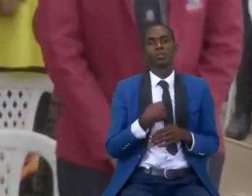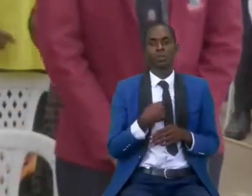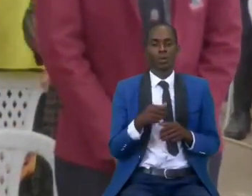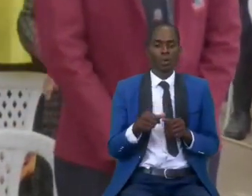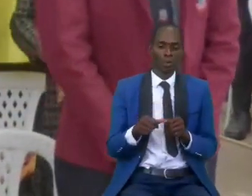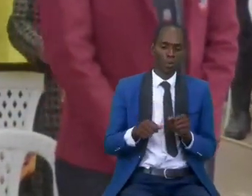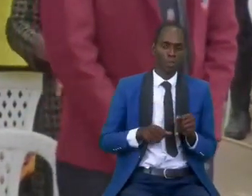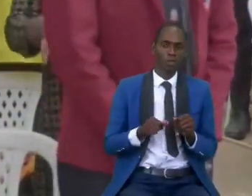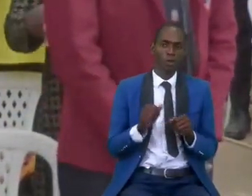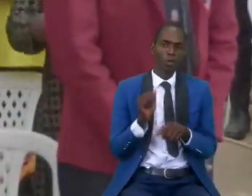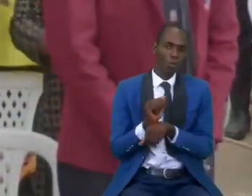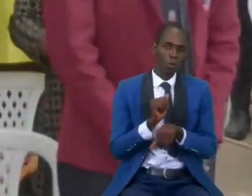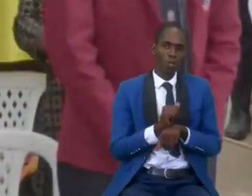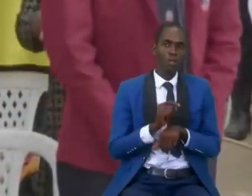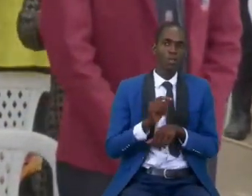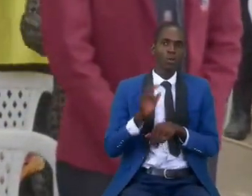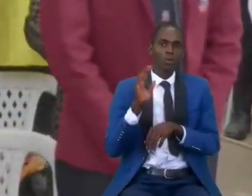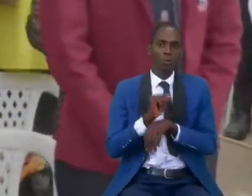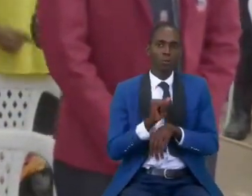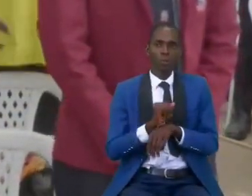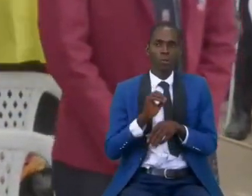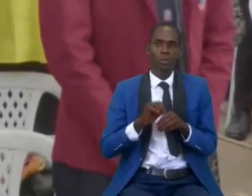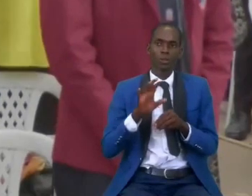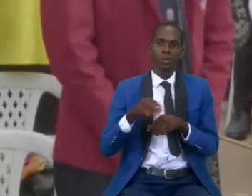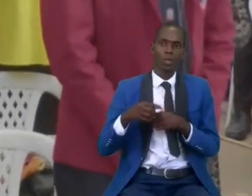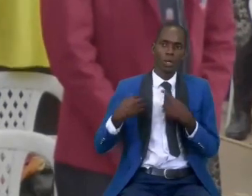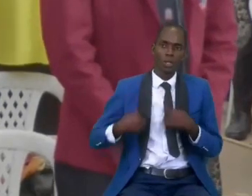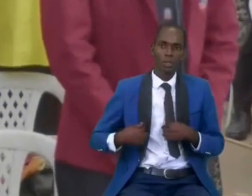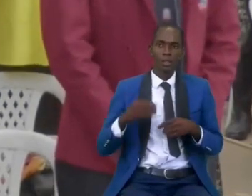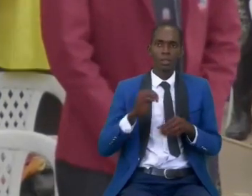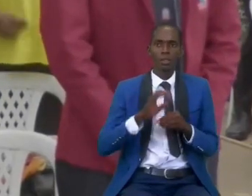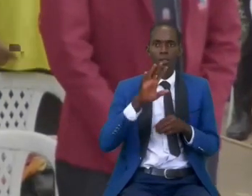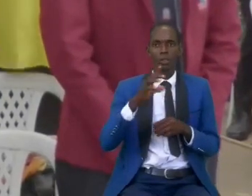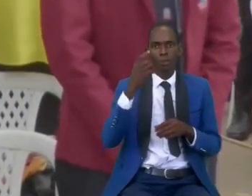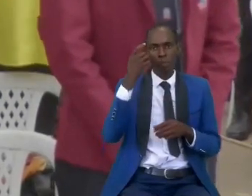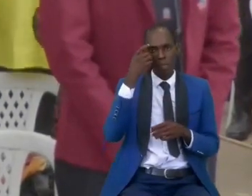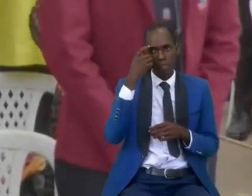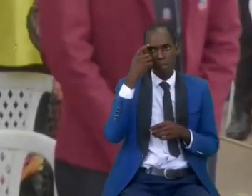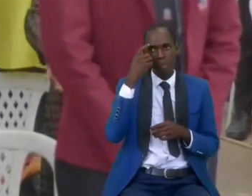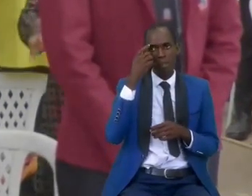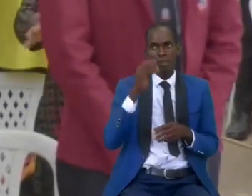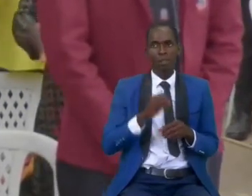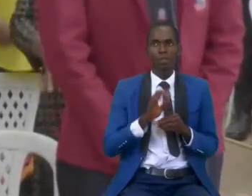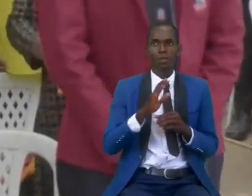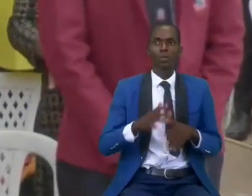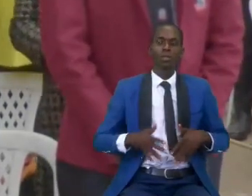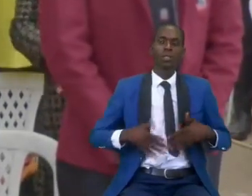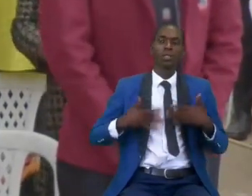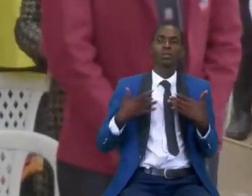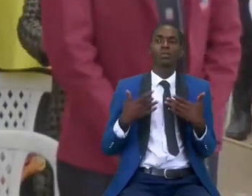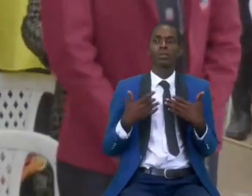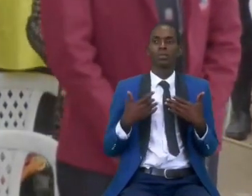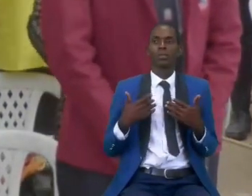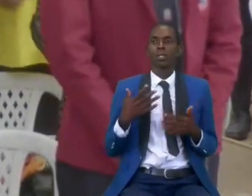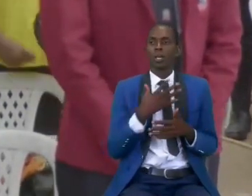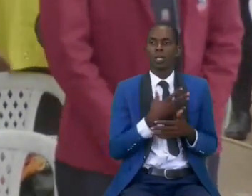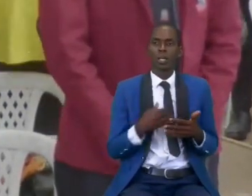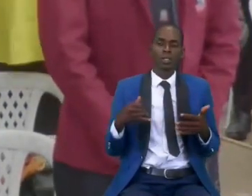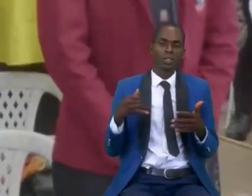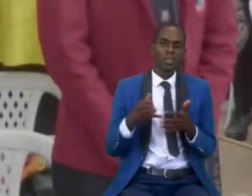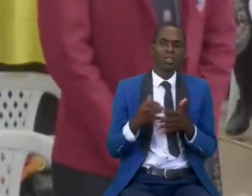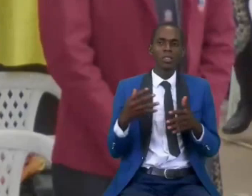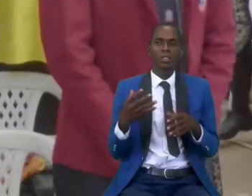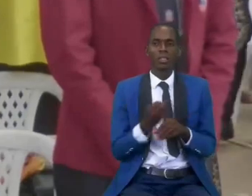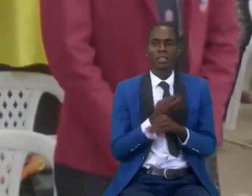your mind, your life, and it takes away that evil thing that